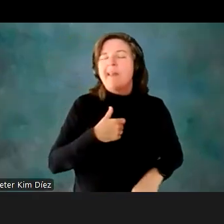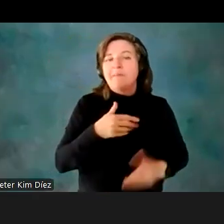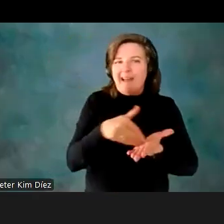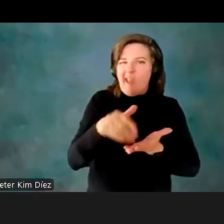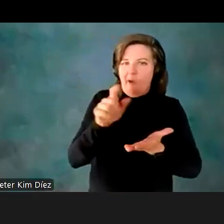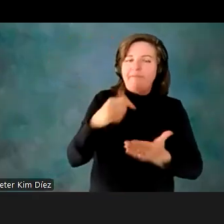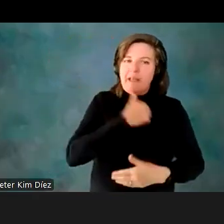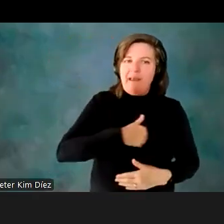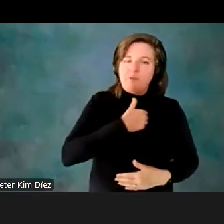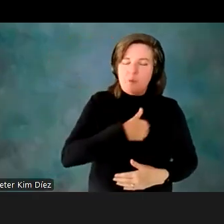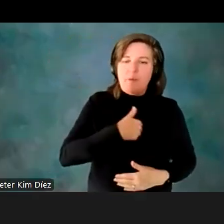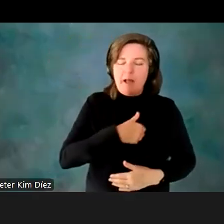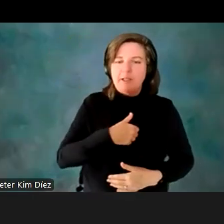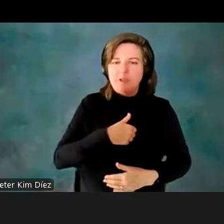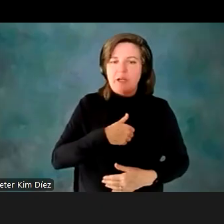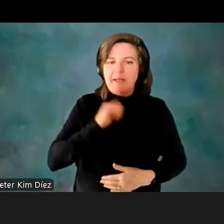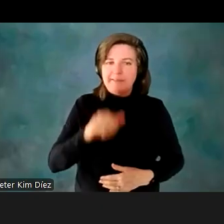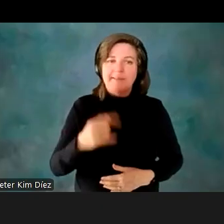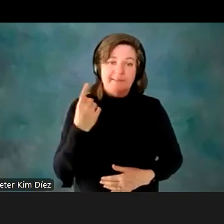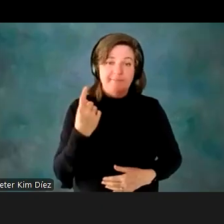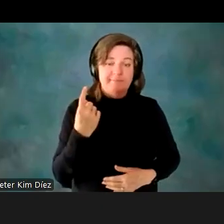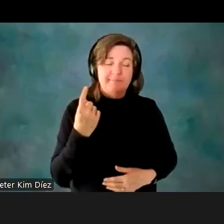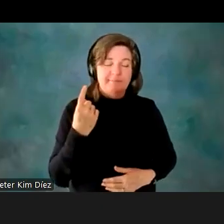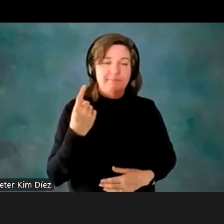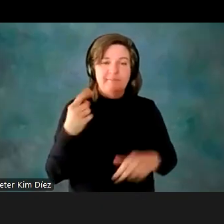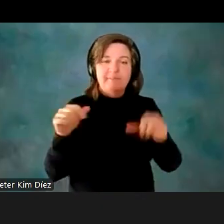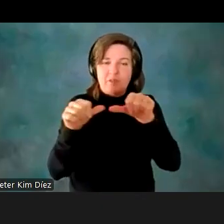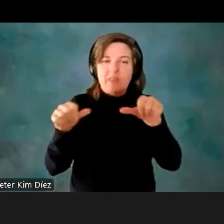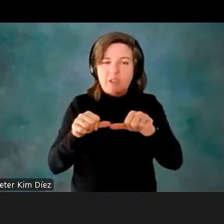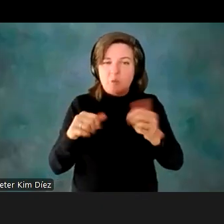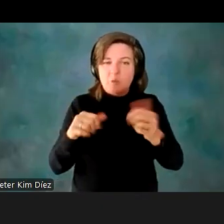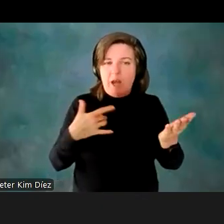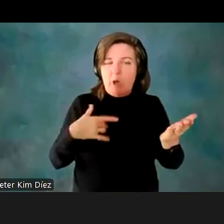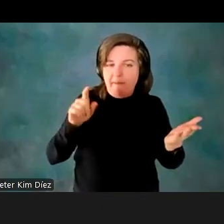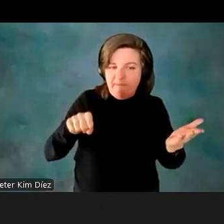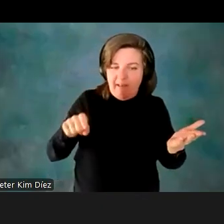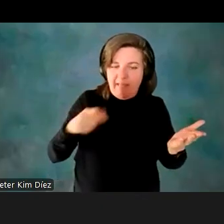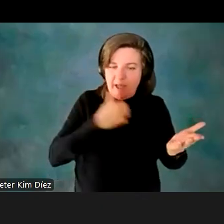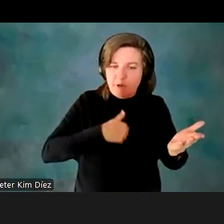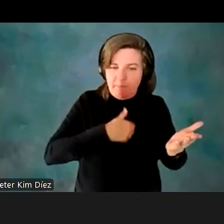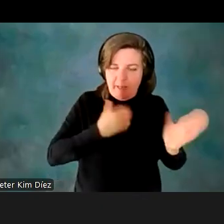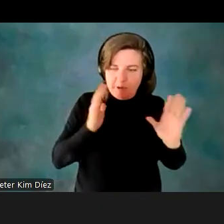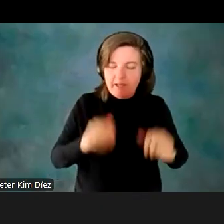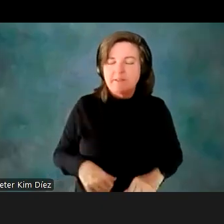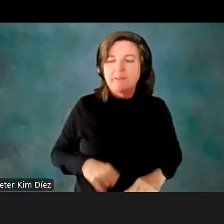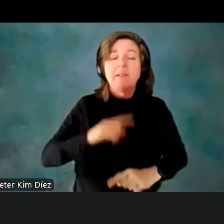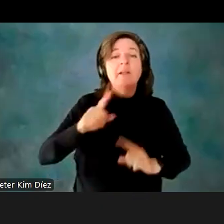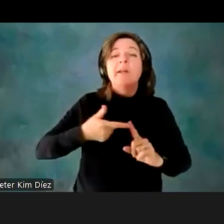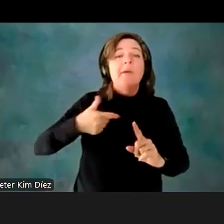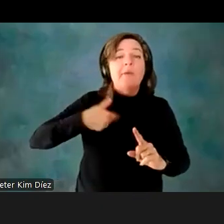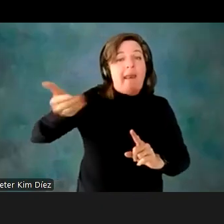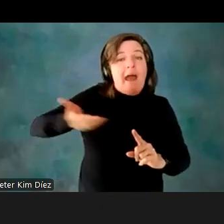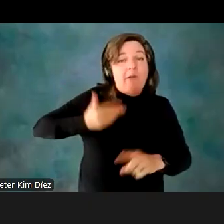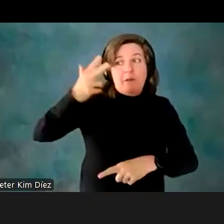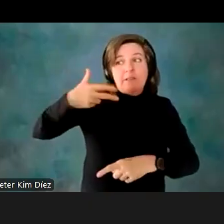apologize, and this would be one area where I feel like I should. When I was brought on 3 years ago, there